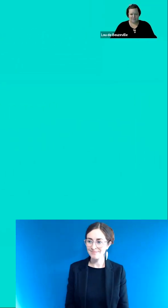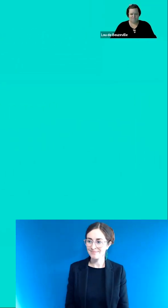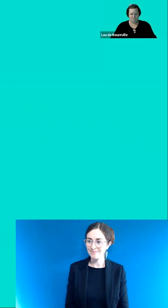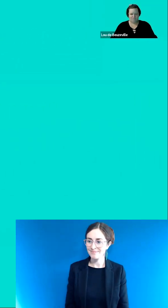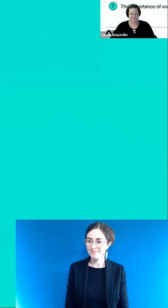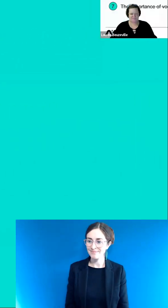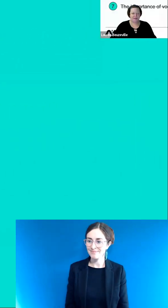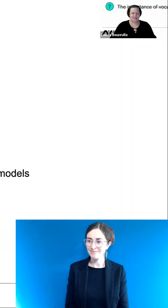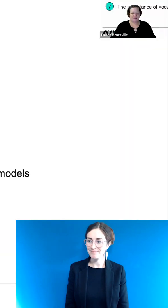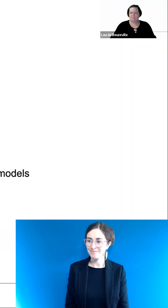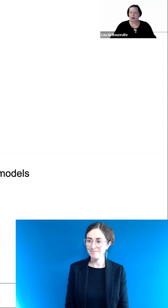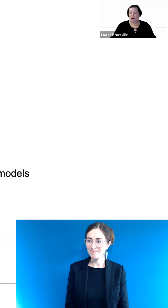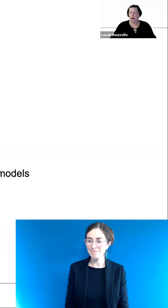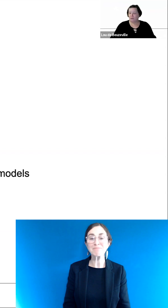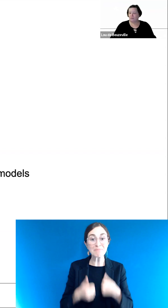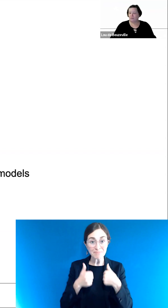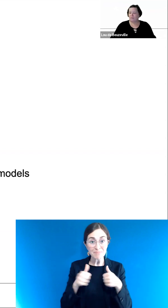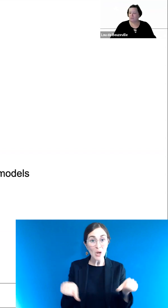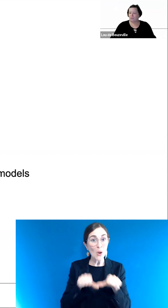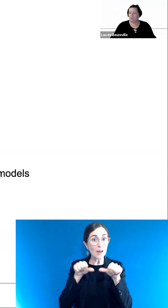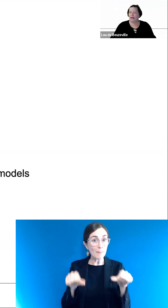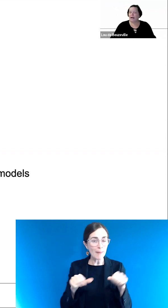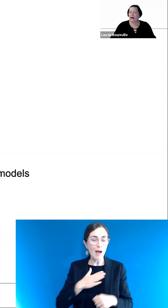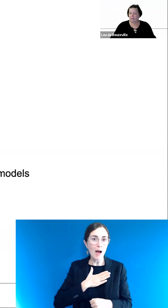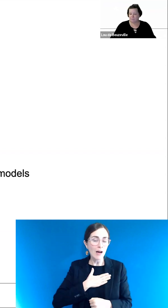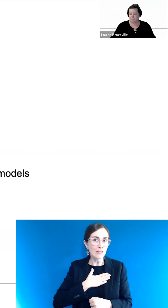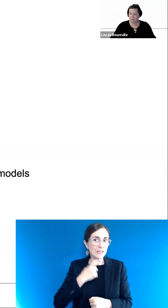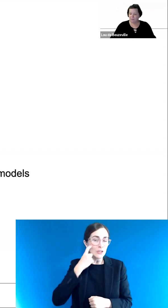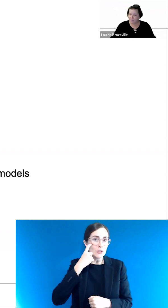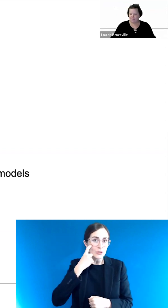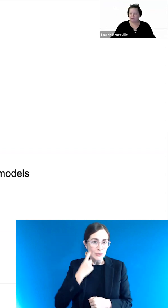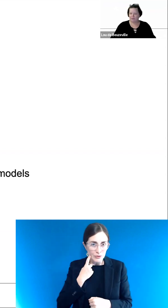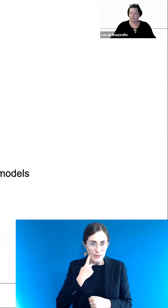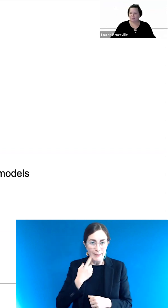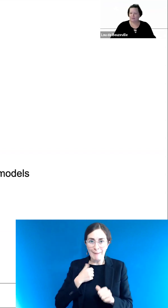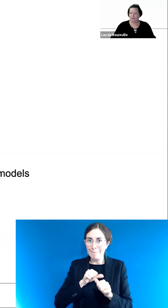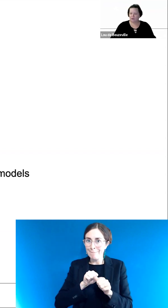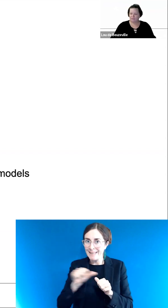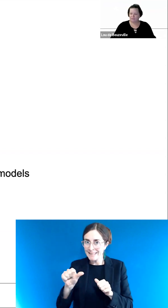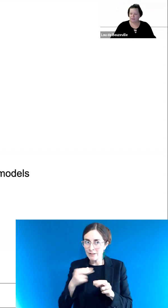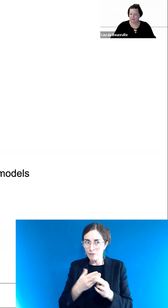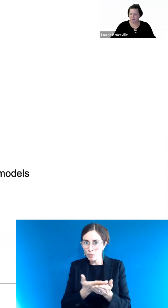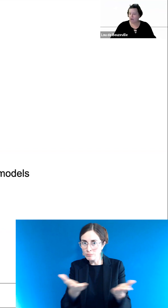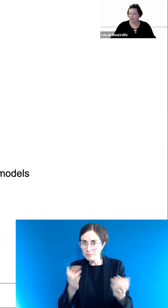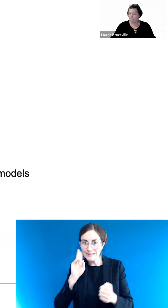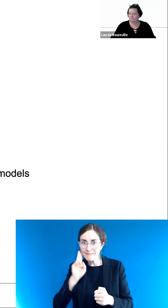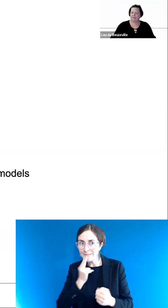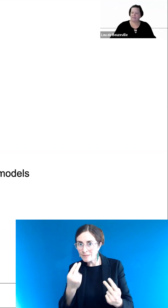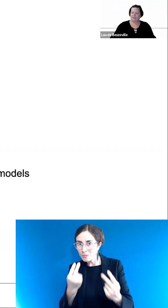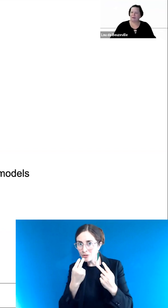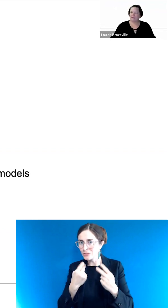Yes, title, right. I will do my utmost, anyone who's deaf, to not